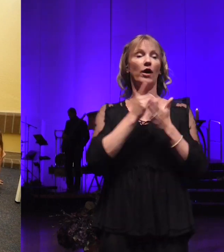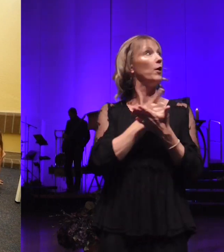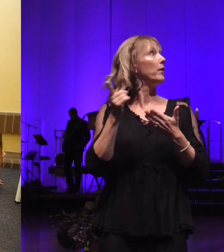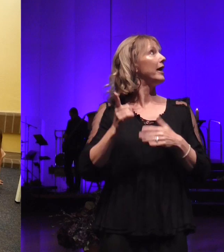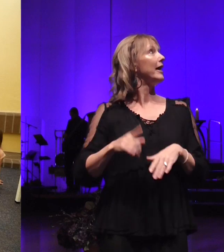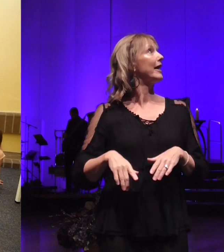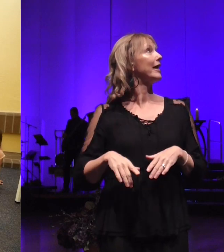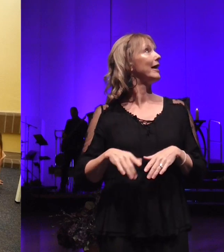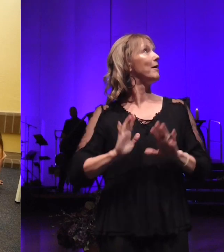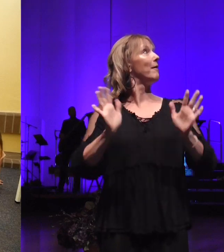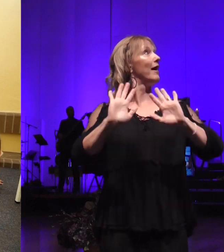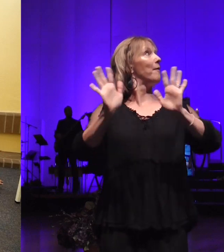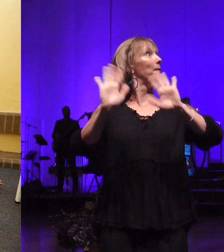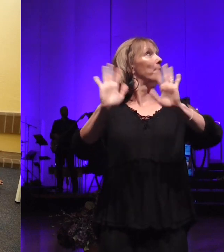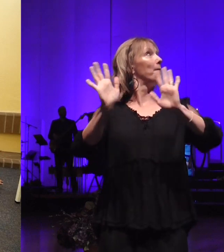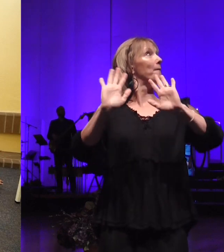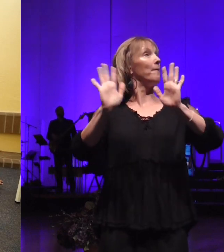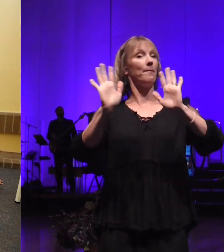Have